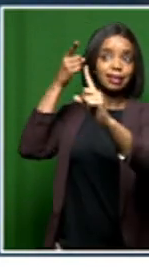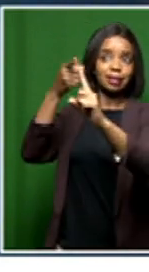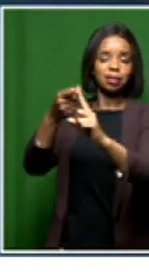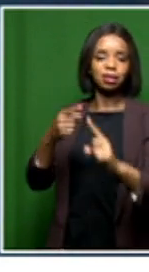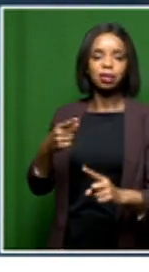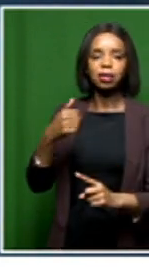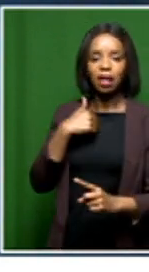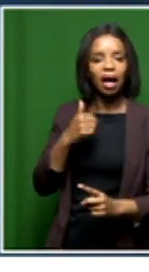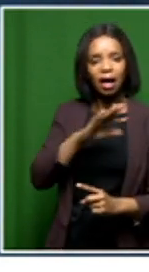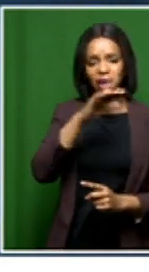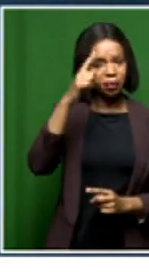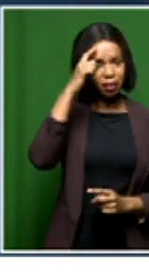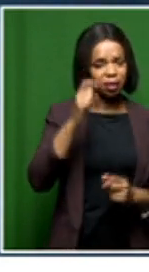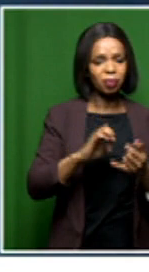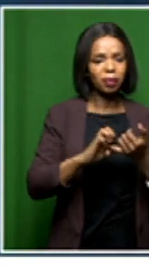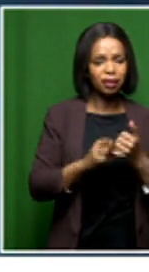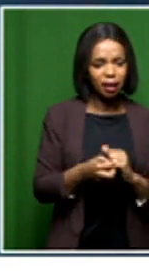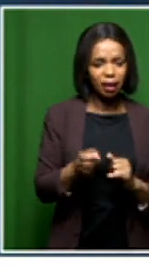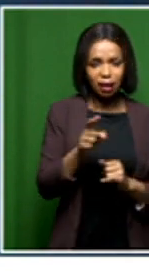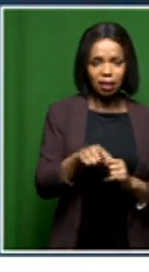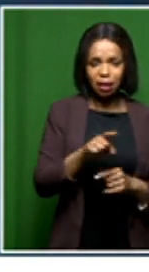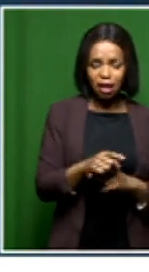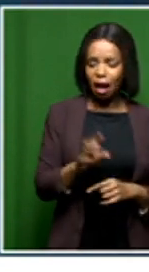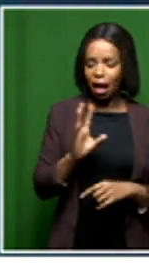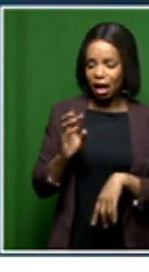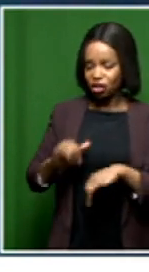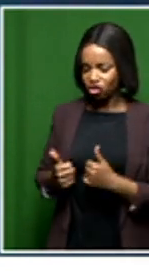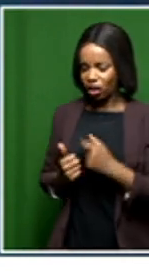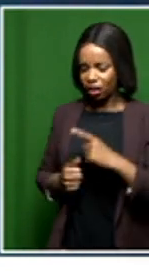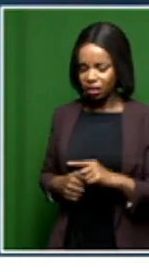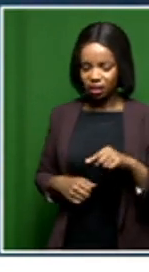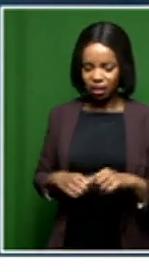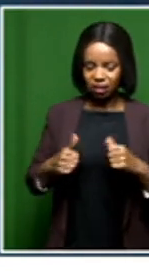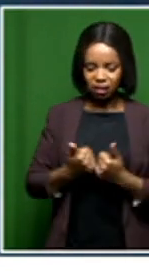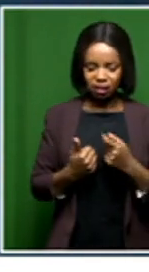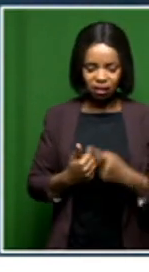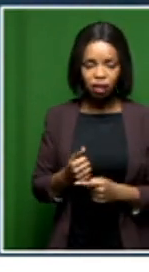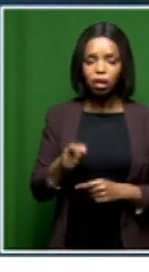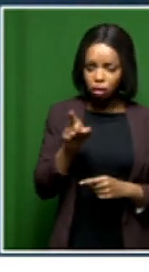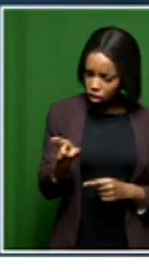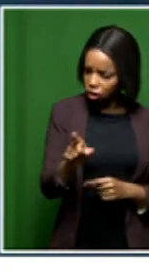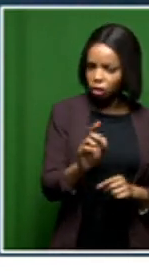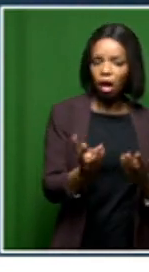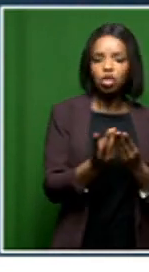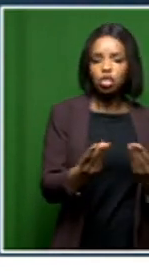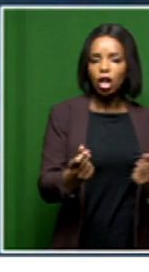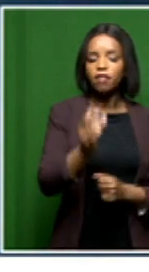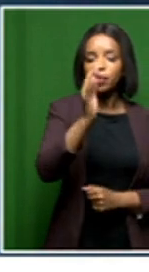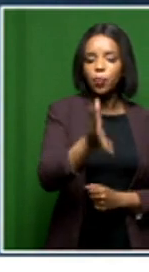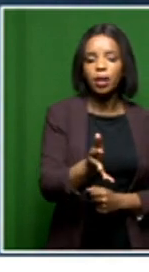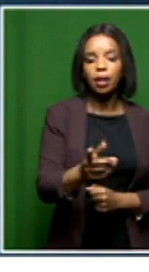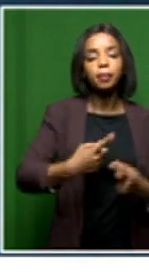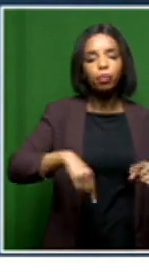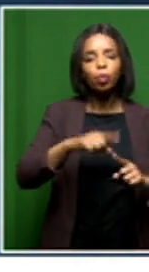really try to bog ourselves into some of those challenges that are going to be addressed. Yeah. We do agree that the system, it is going to have